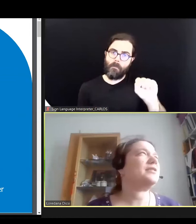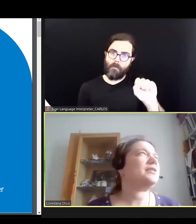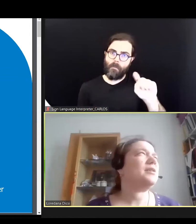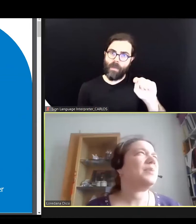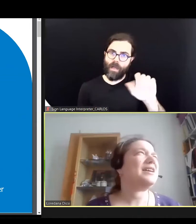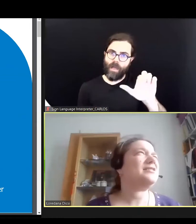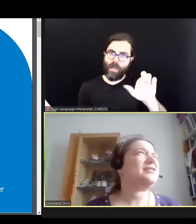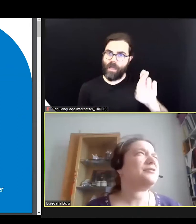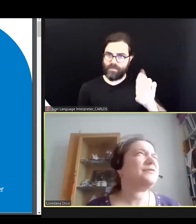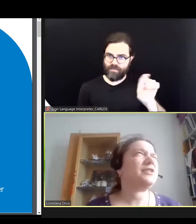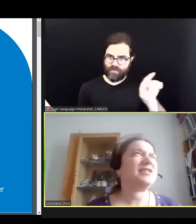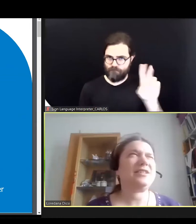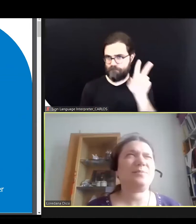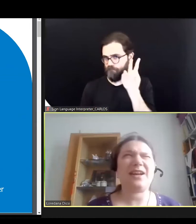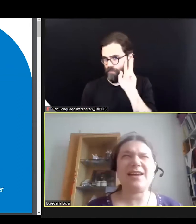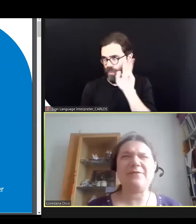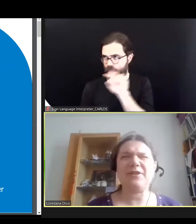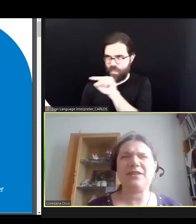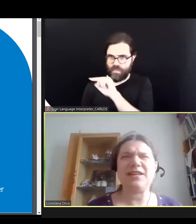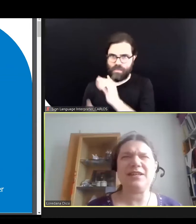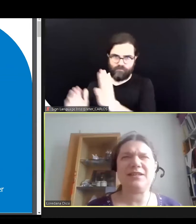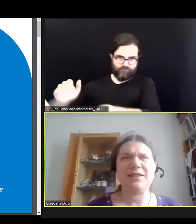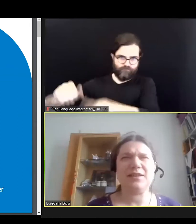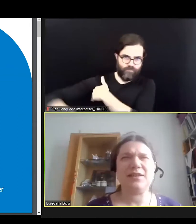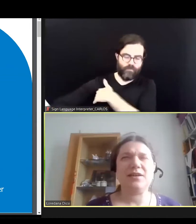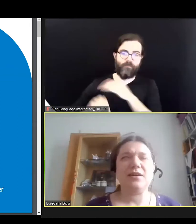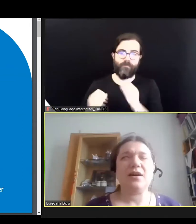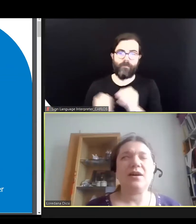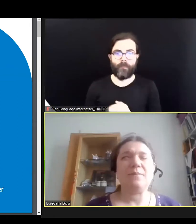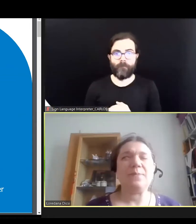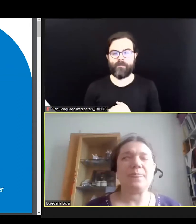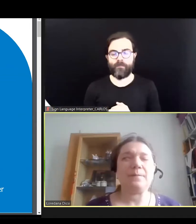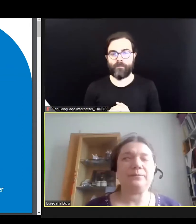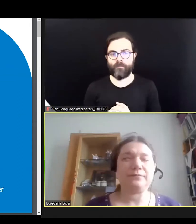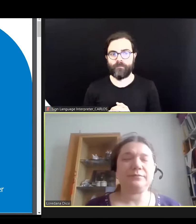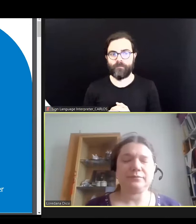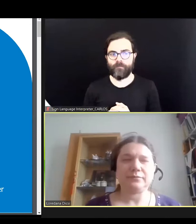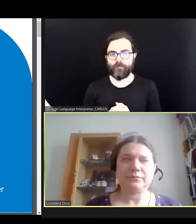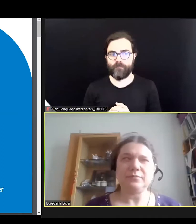given by other universities, but I haven't done it.